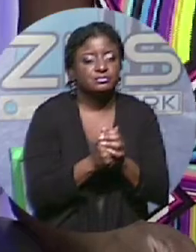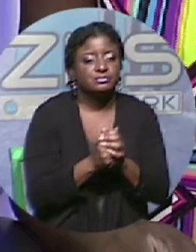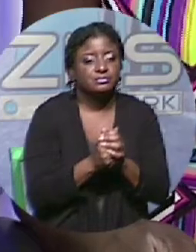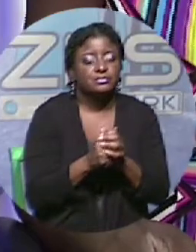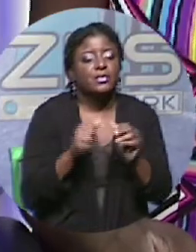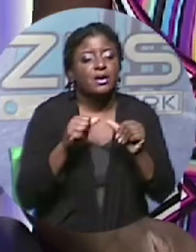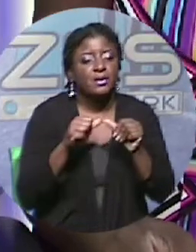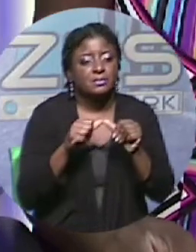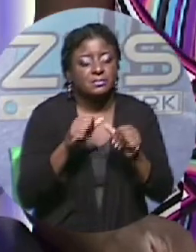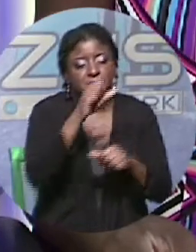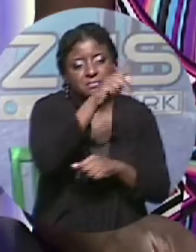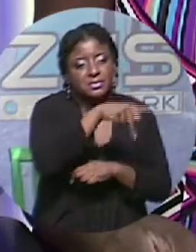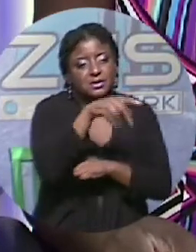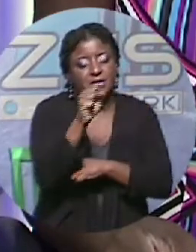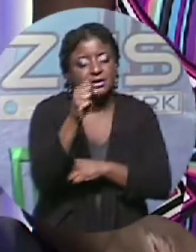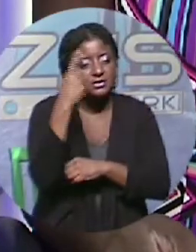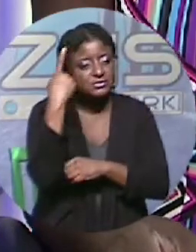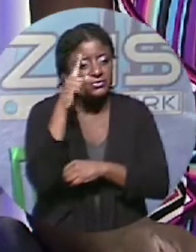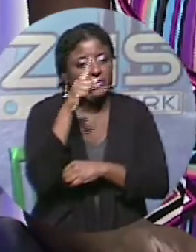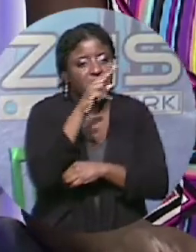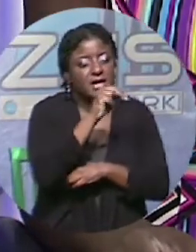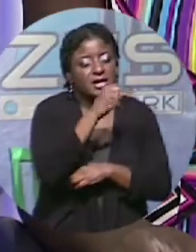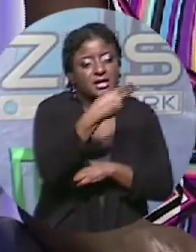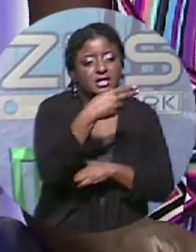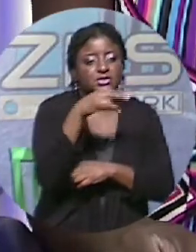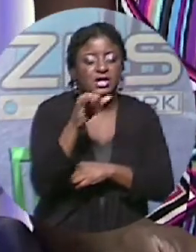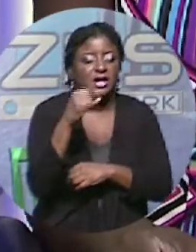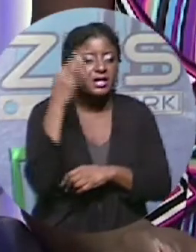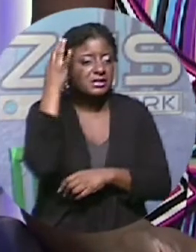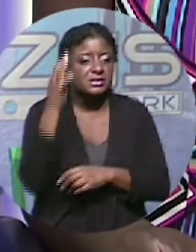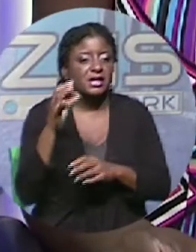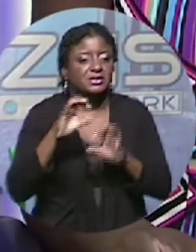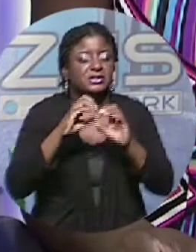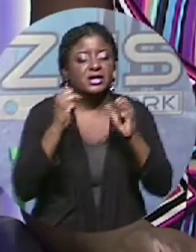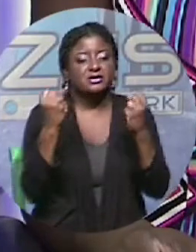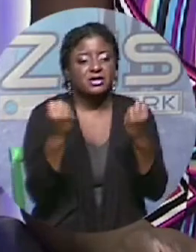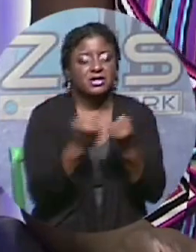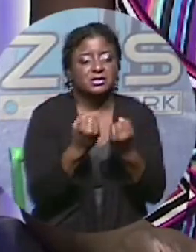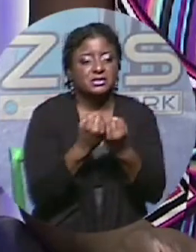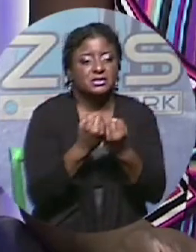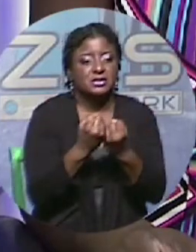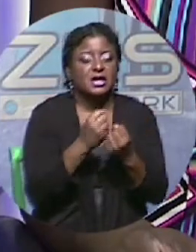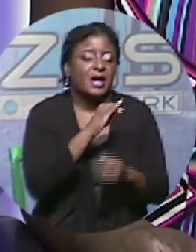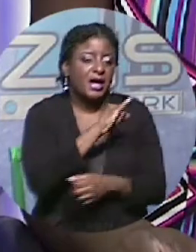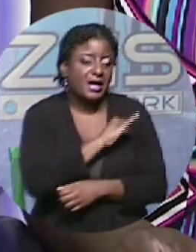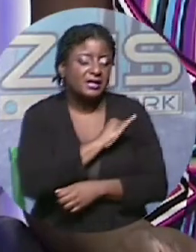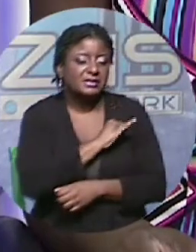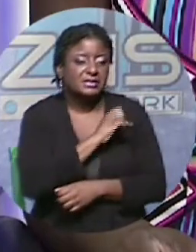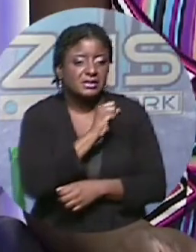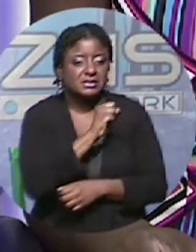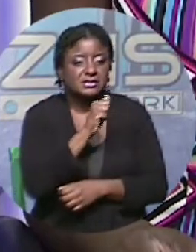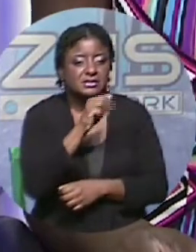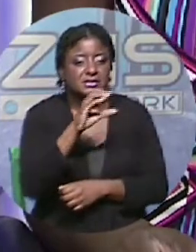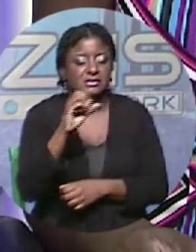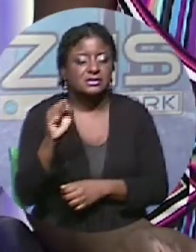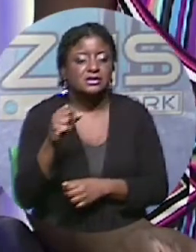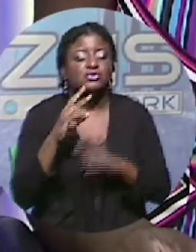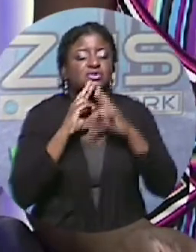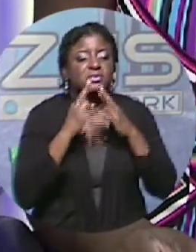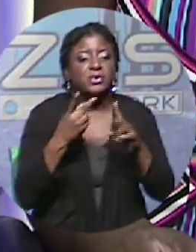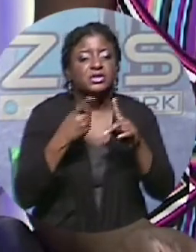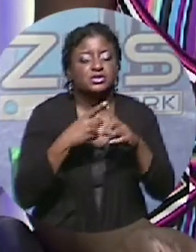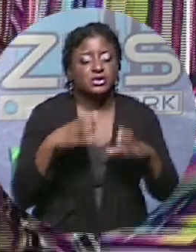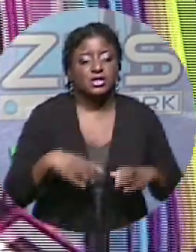Permanent Secretary for the N.H.I. Secretariat, Peter DeVoe Isaacs, is today responding to concerns expressed by the United